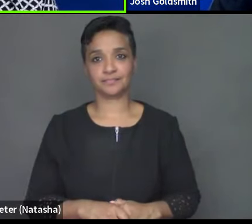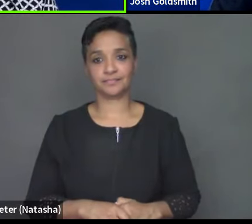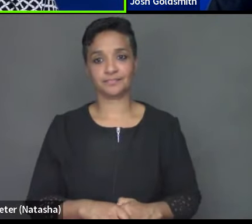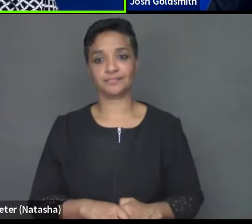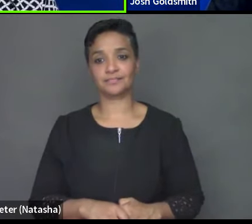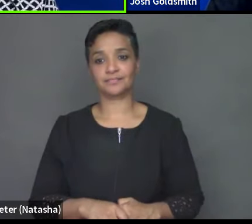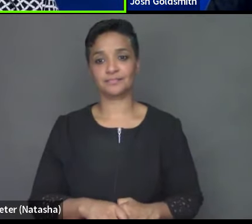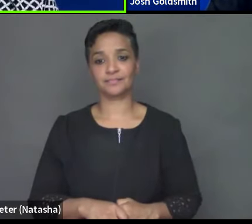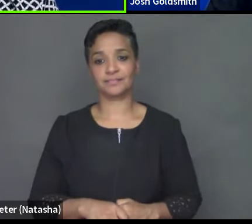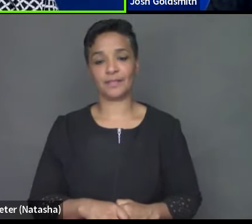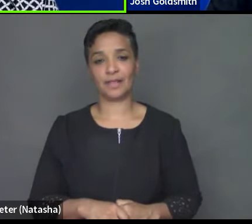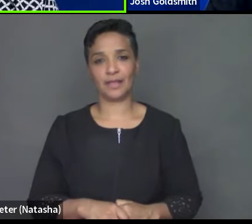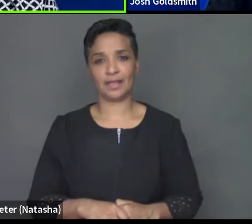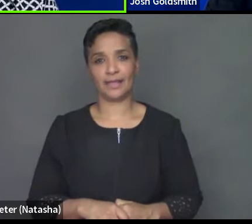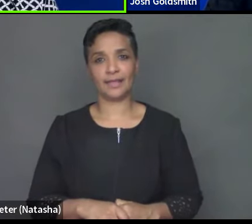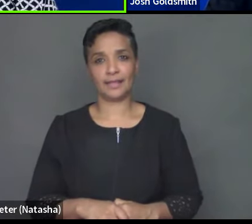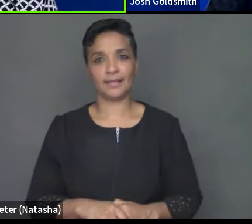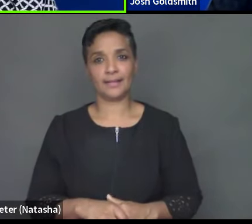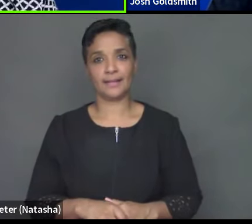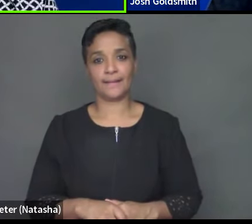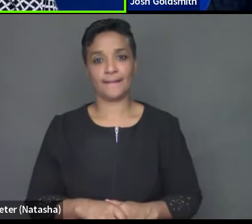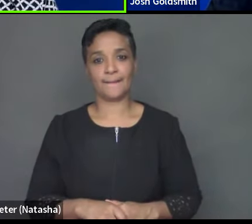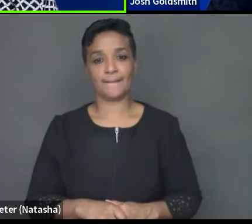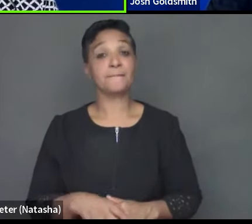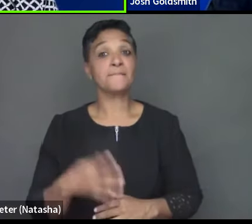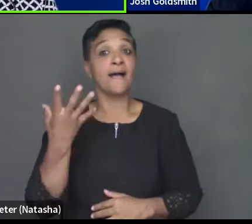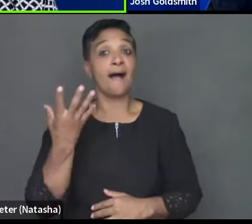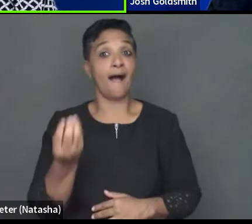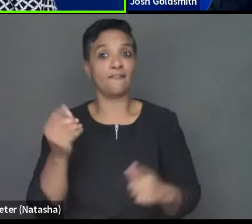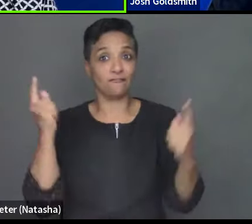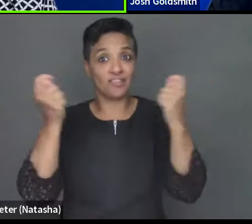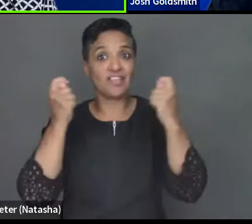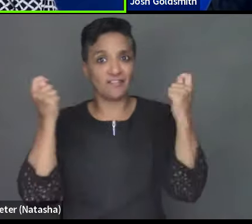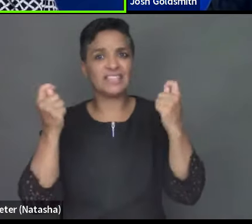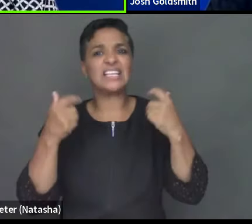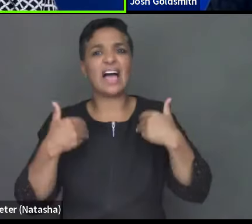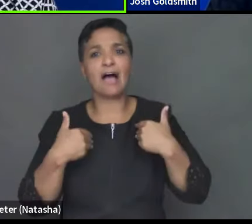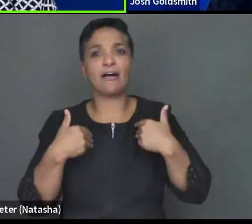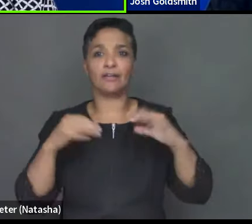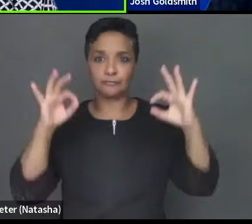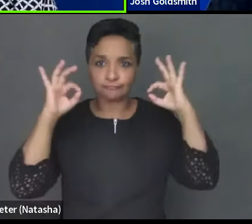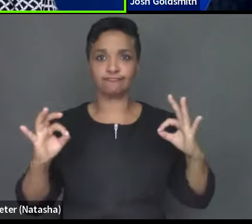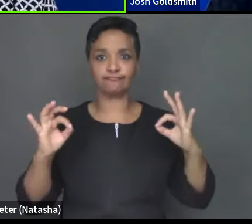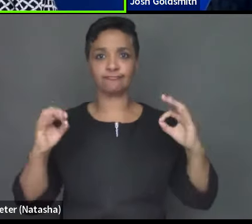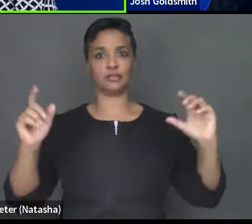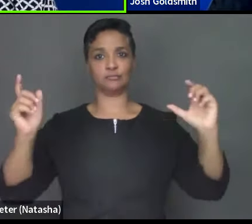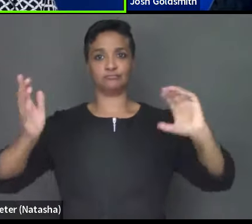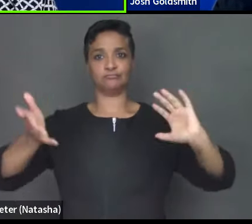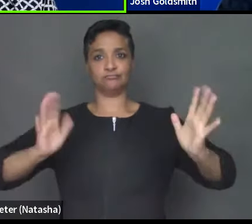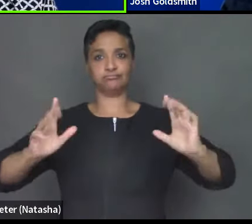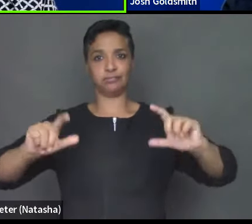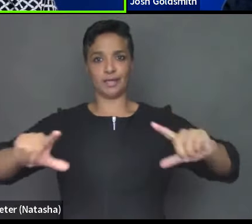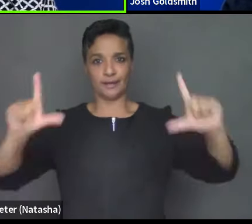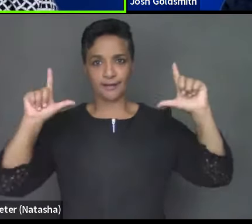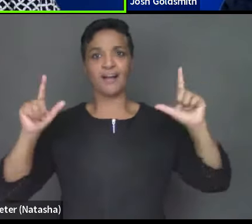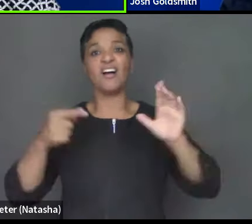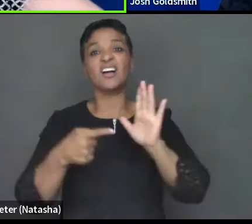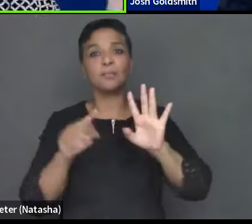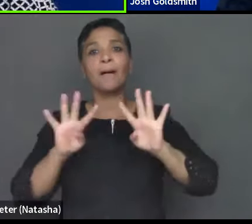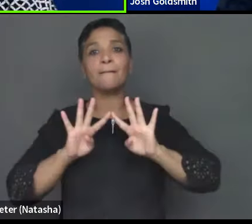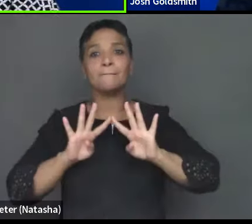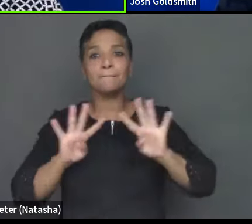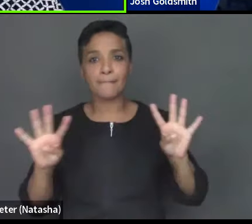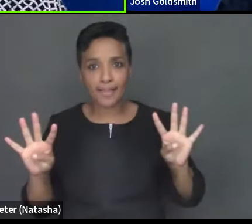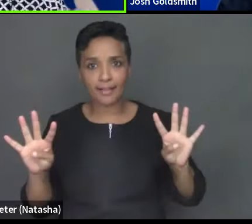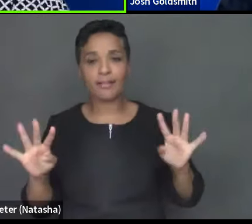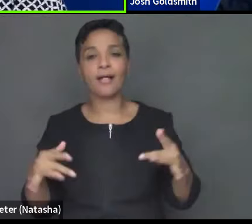there are some events that are going to be live. For example, the panels are going to be live. So the panels, and they are going to